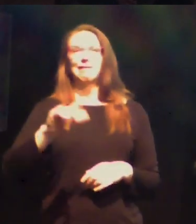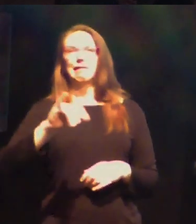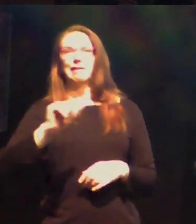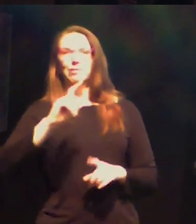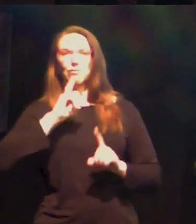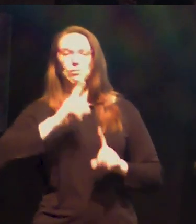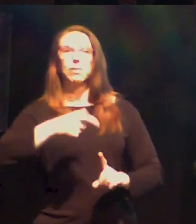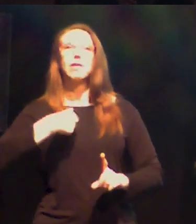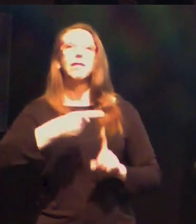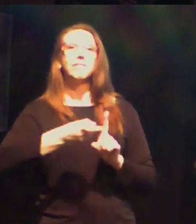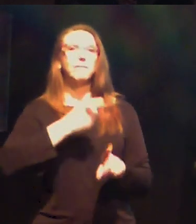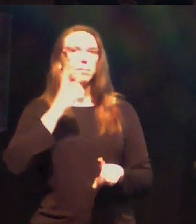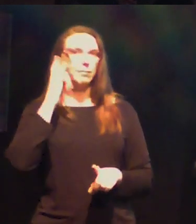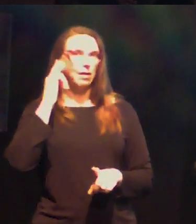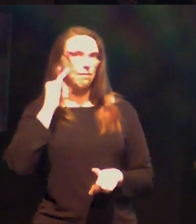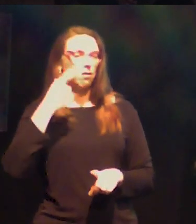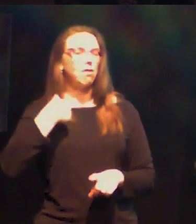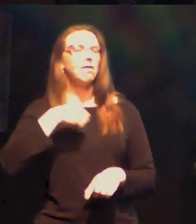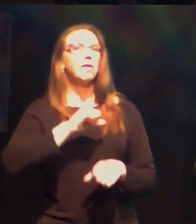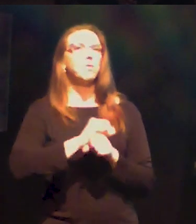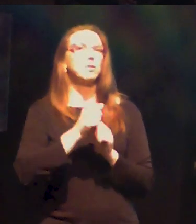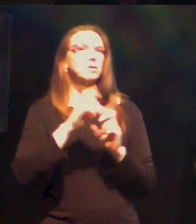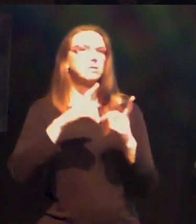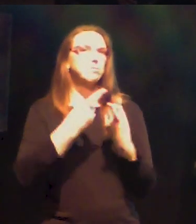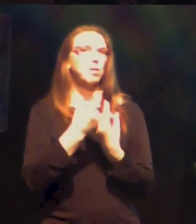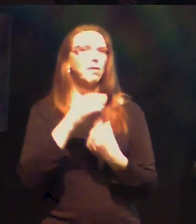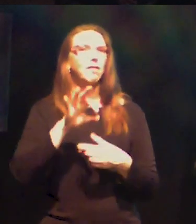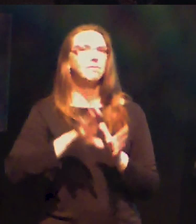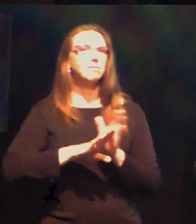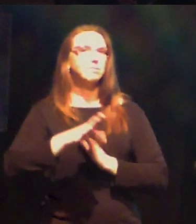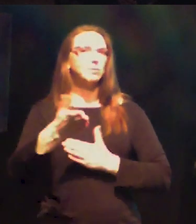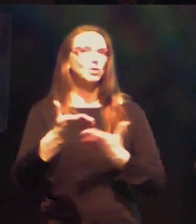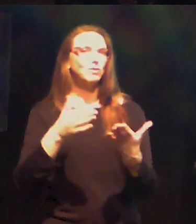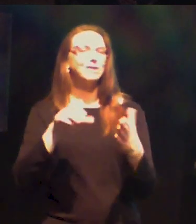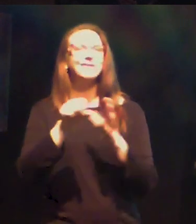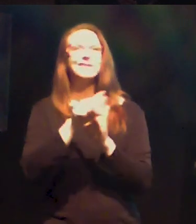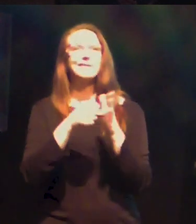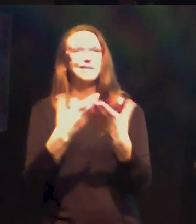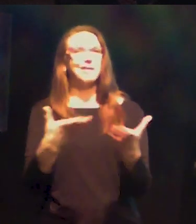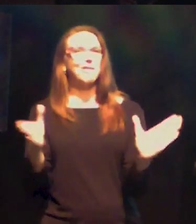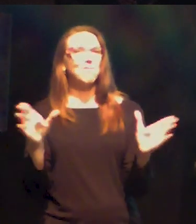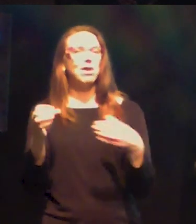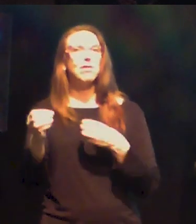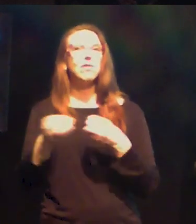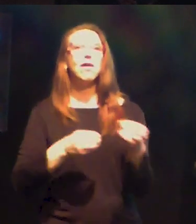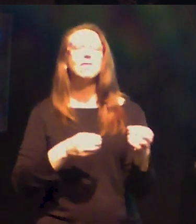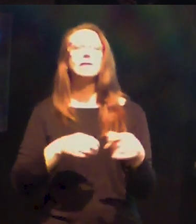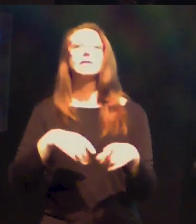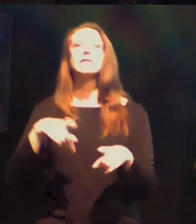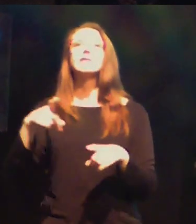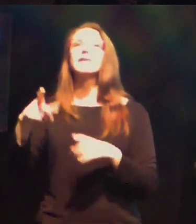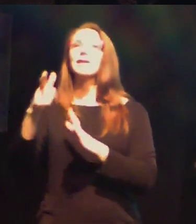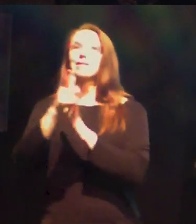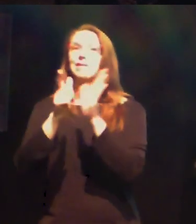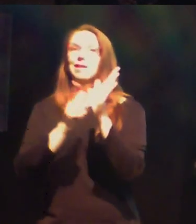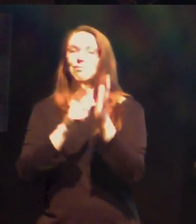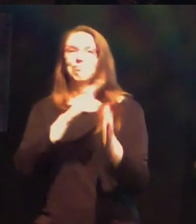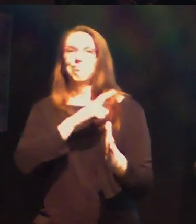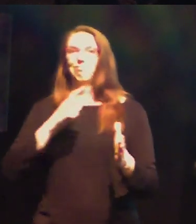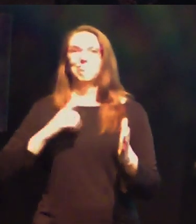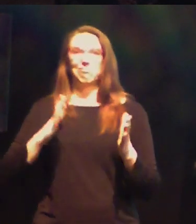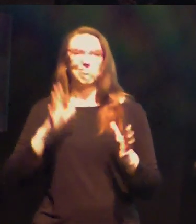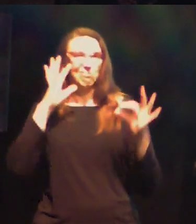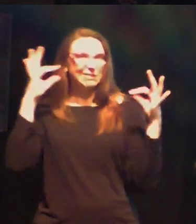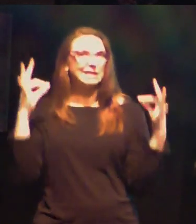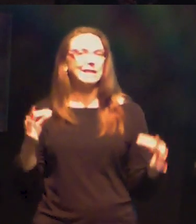the California Department of Developmental Services, which is a statewide office, and it was mandated by the legislature there, and I believe